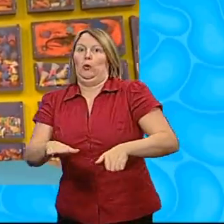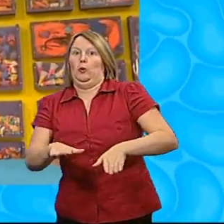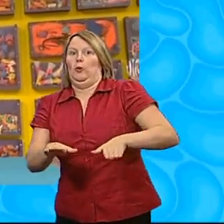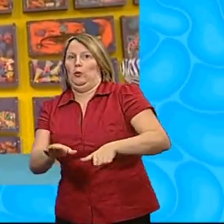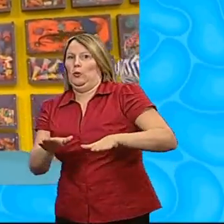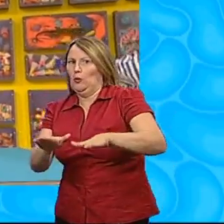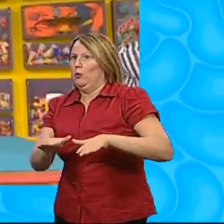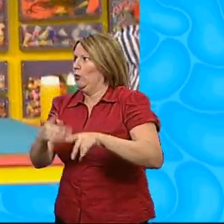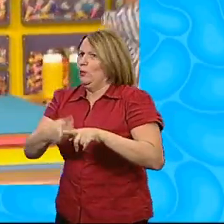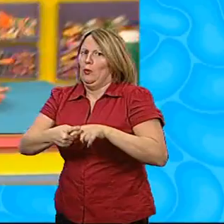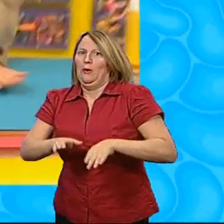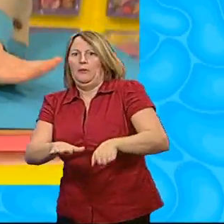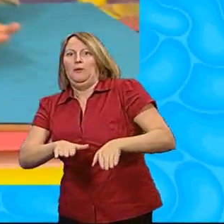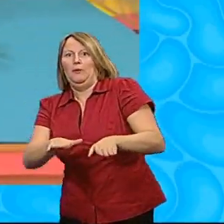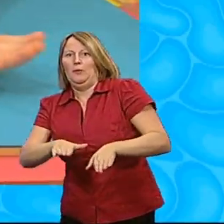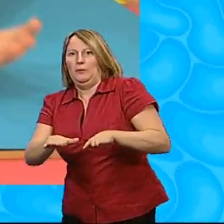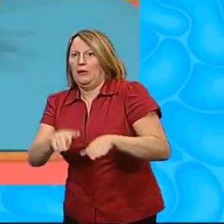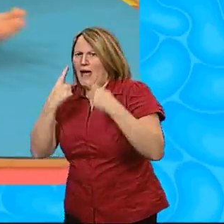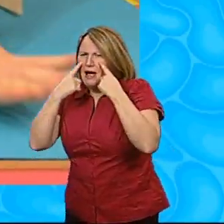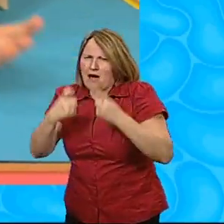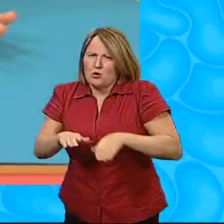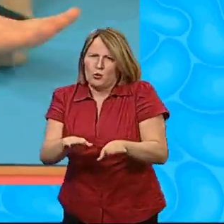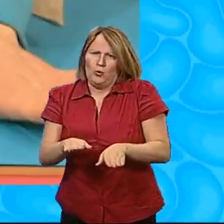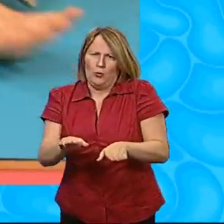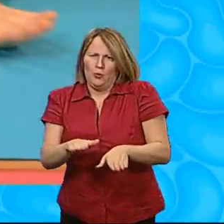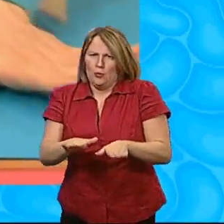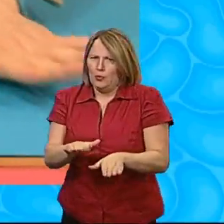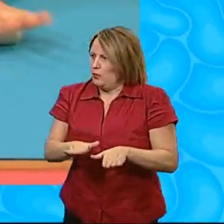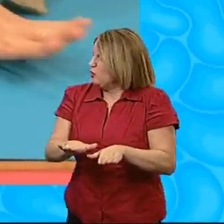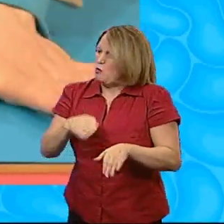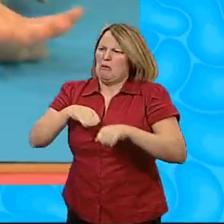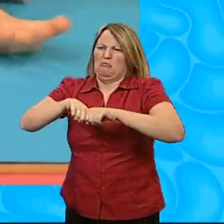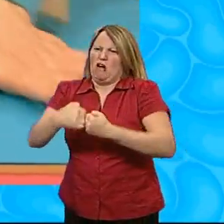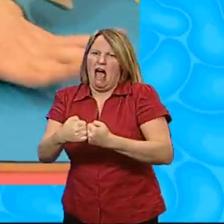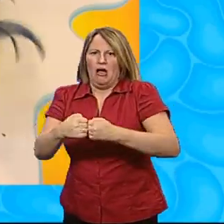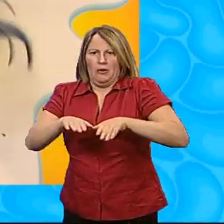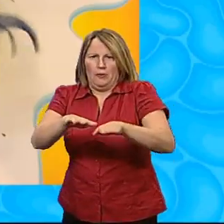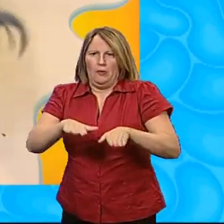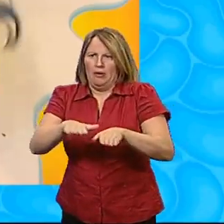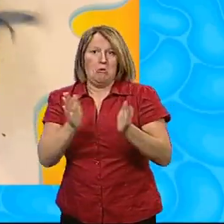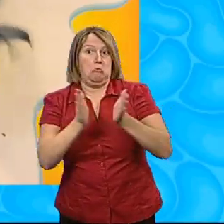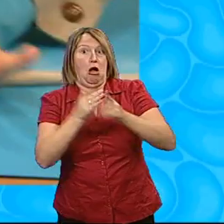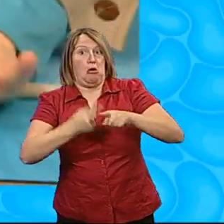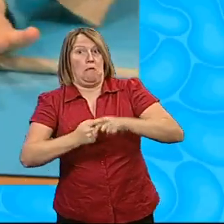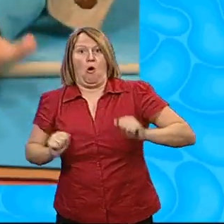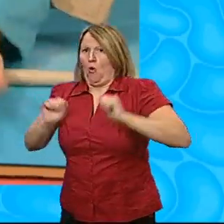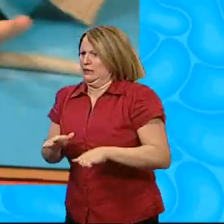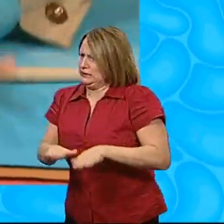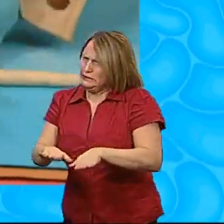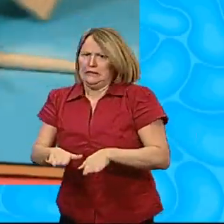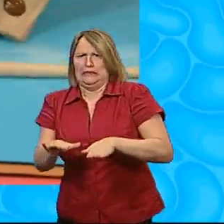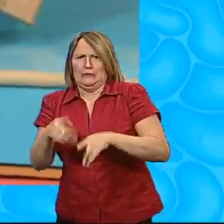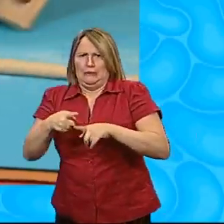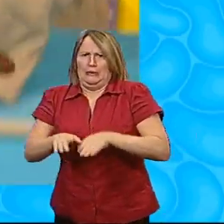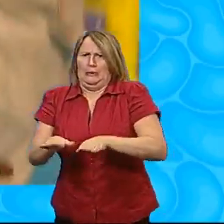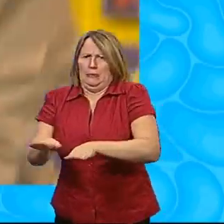Be as quick as you can, but as careful as you can too, because you don't want the clay to break. Hurry up! I'm going as quick as